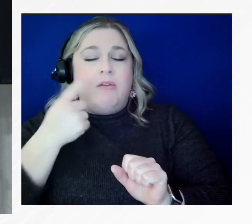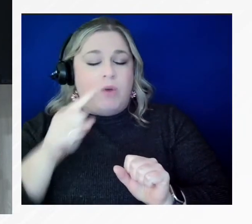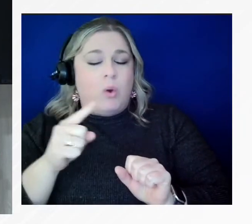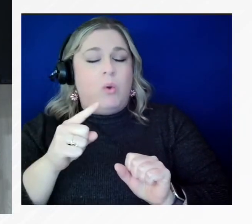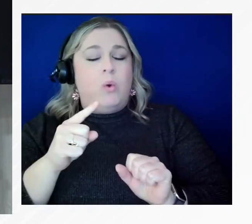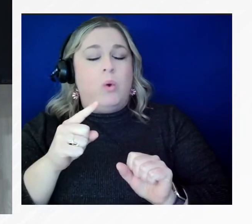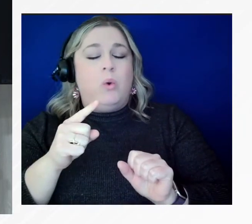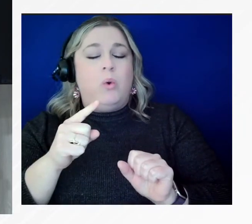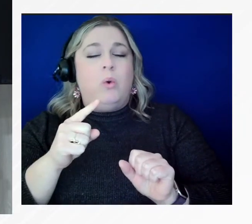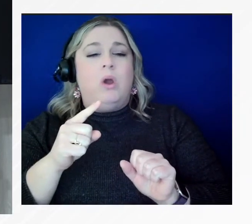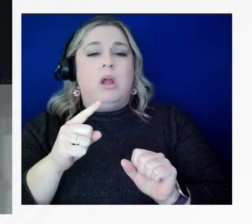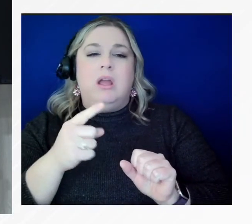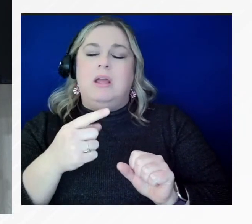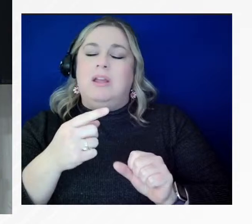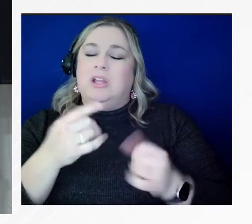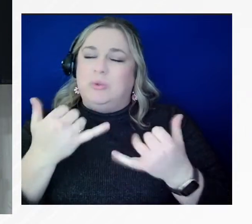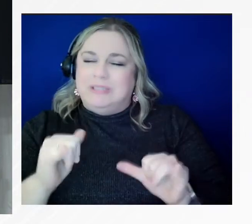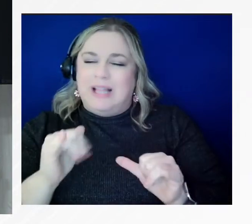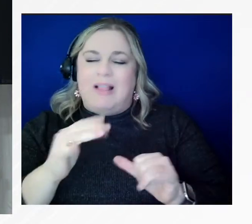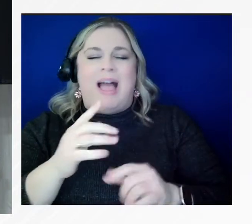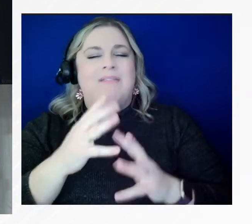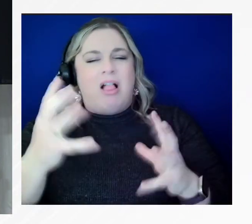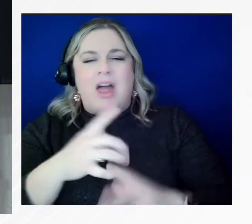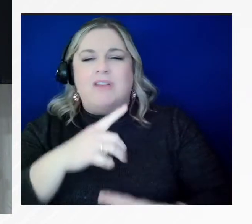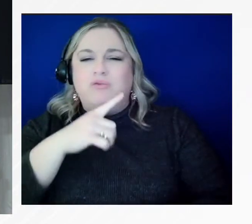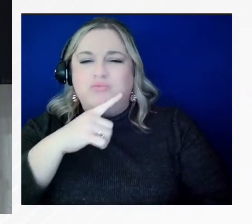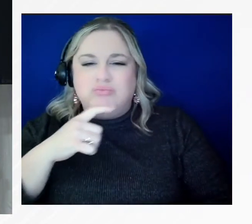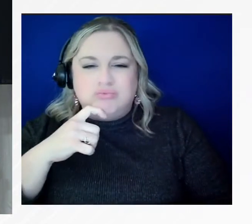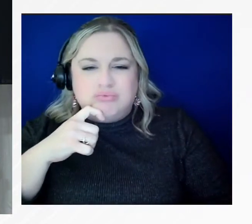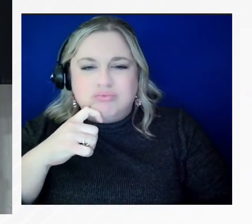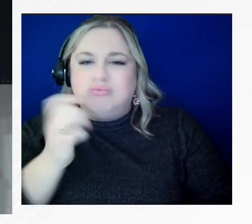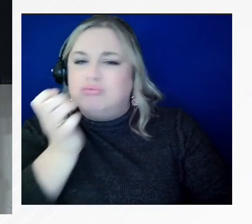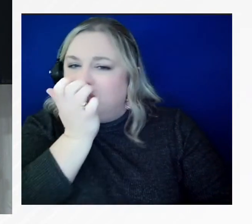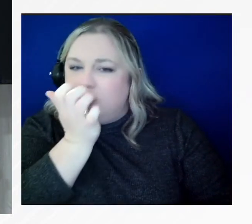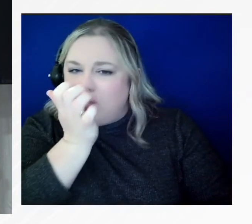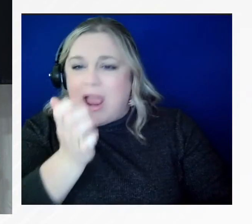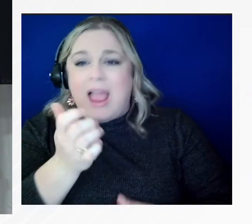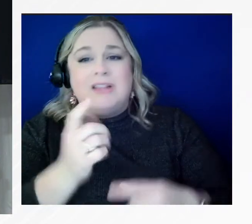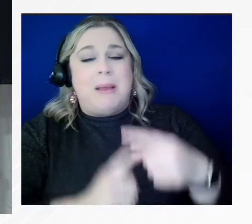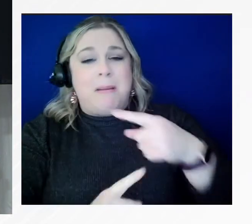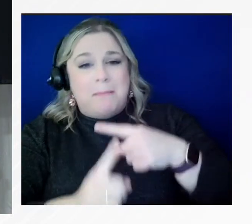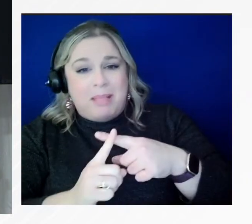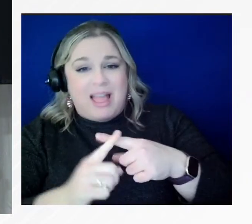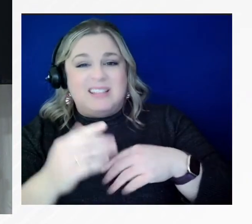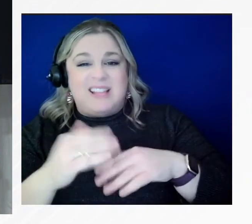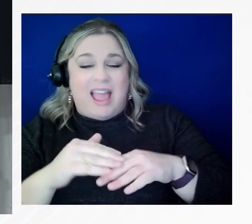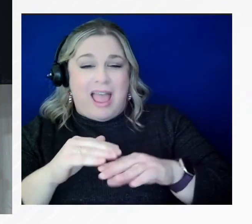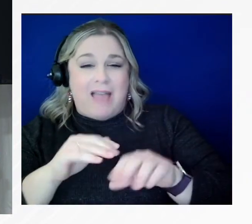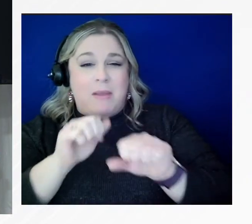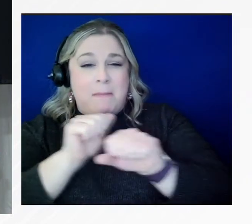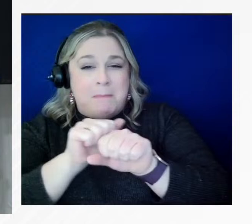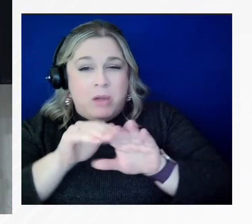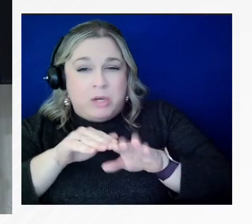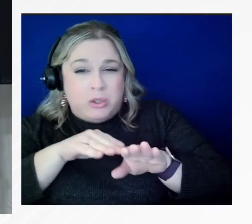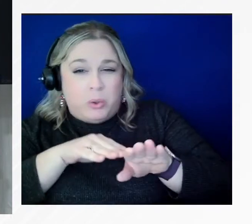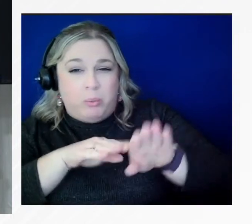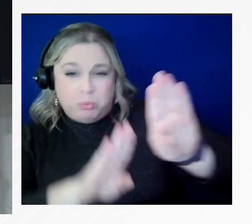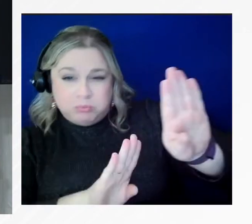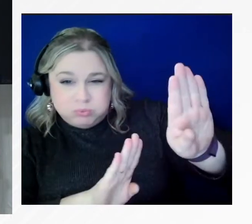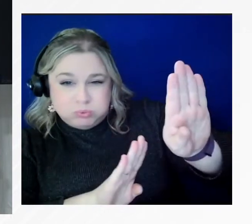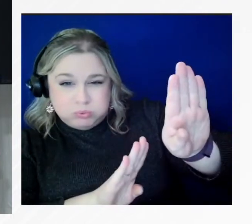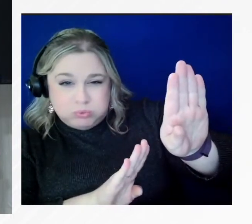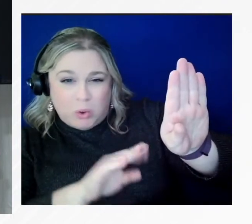of critically dry brush, extremely steep slopes, and some weather conditions that the IMET talked about that are coming up next